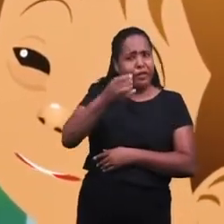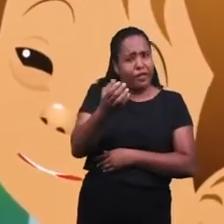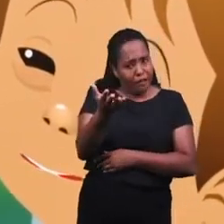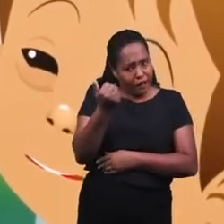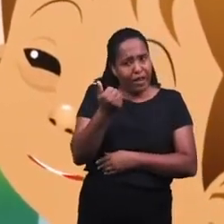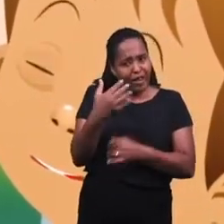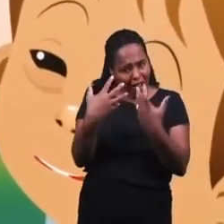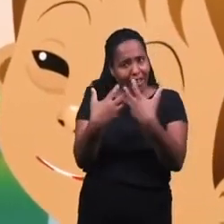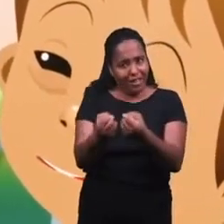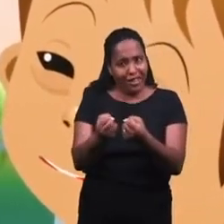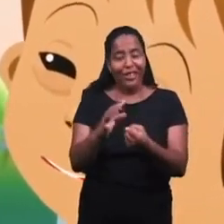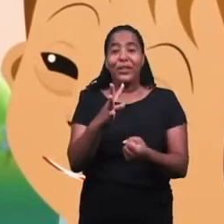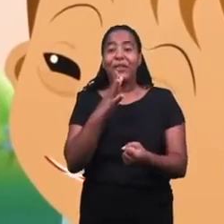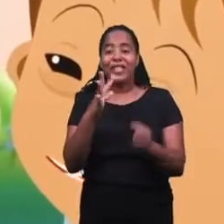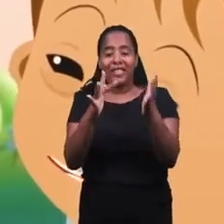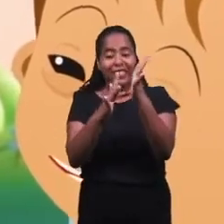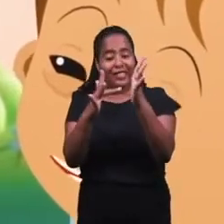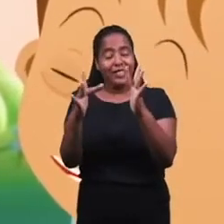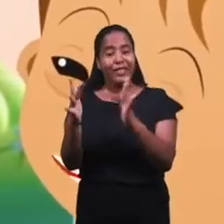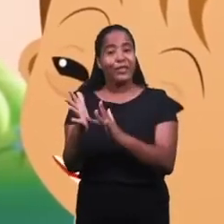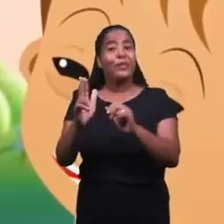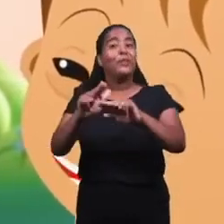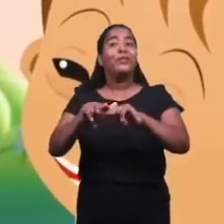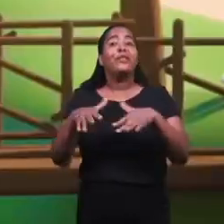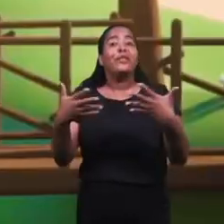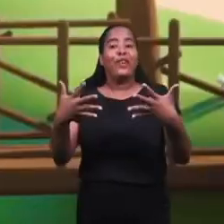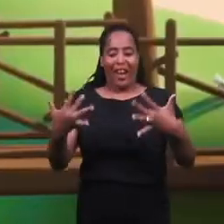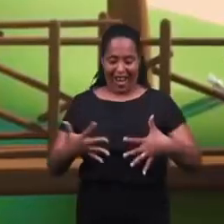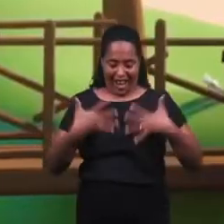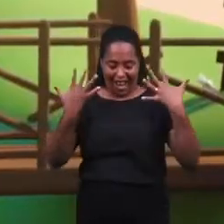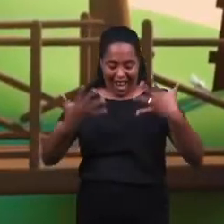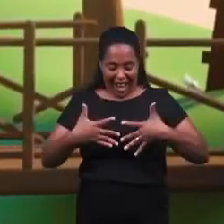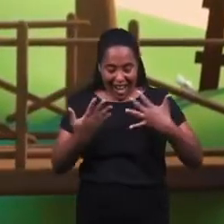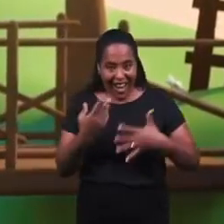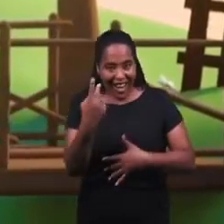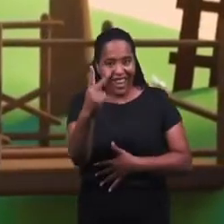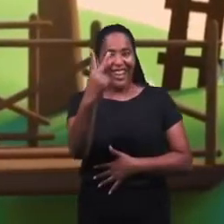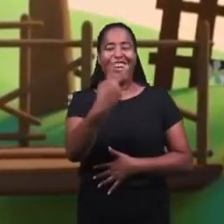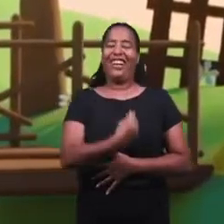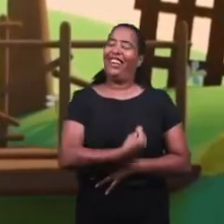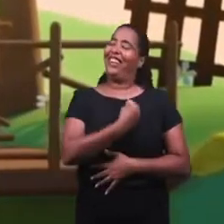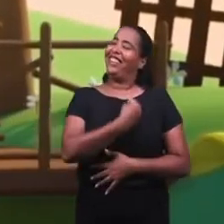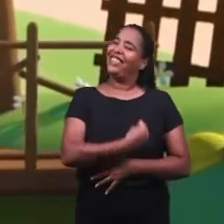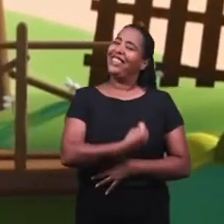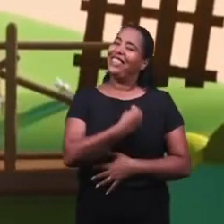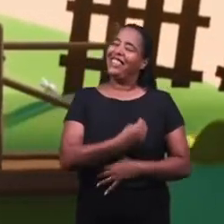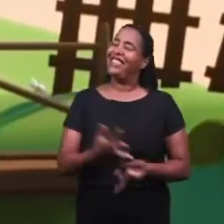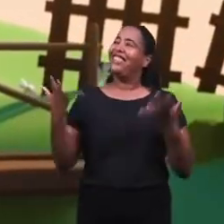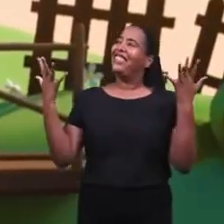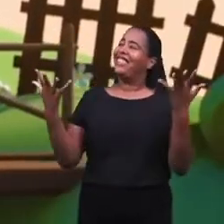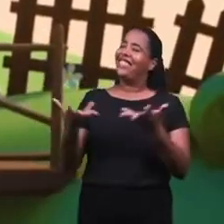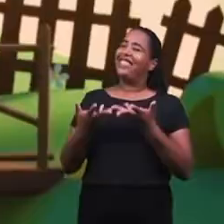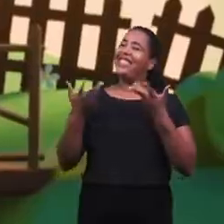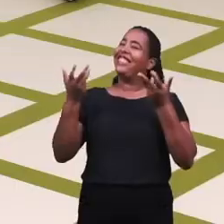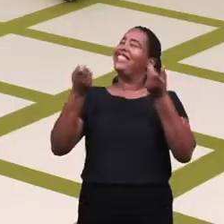Come see it, come receive it, and the joy will overflow your soul.